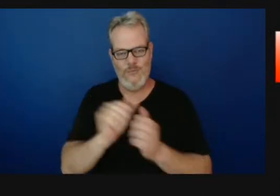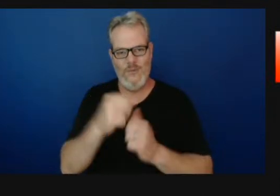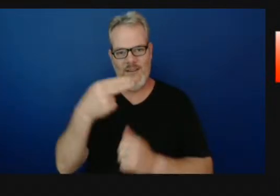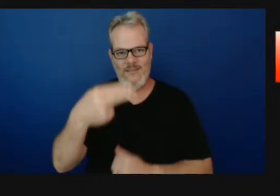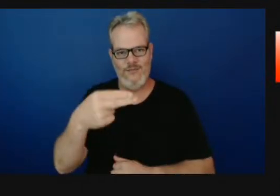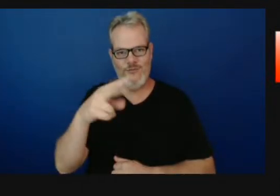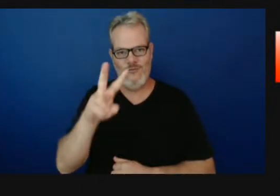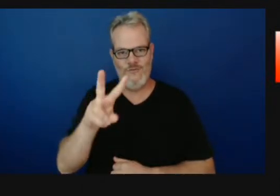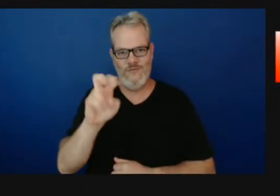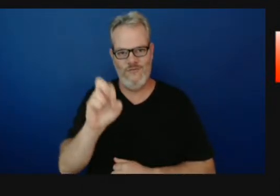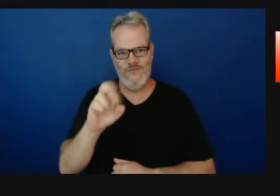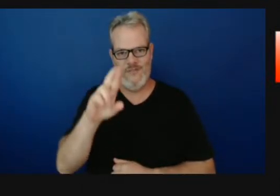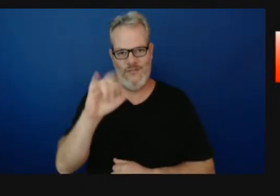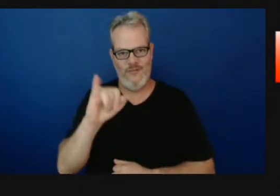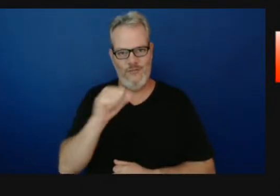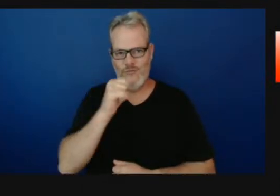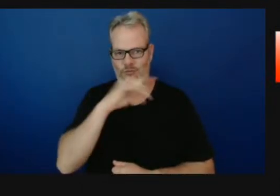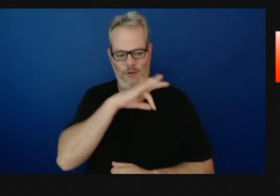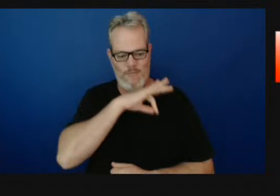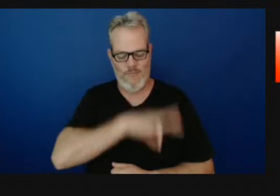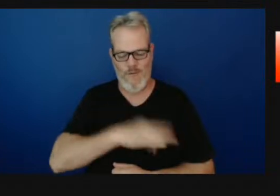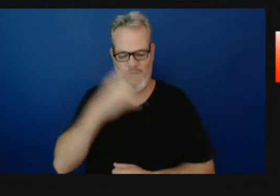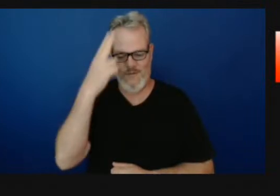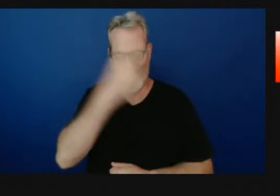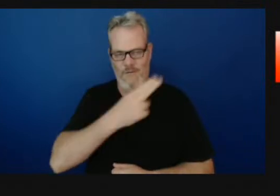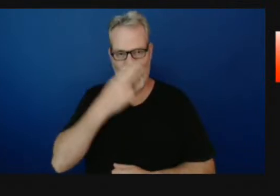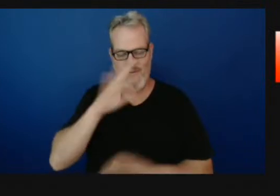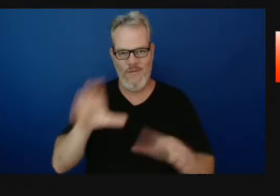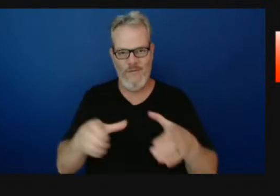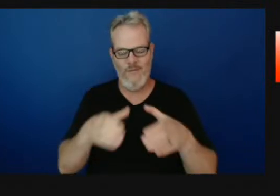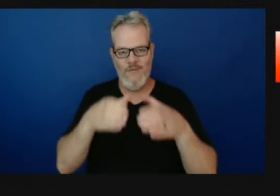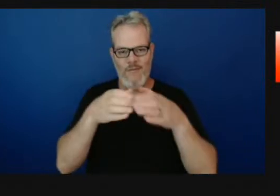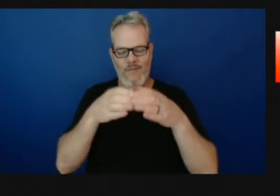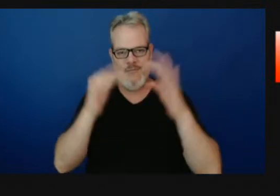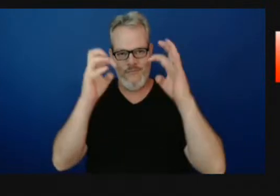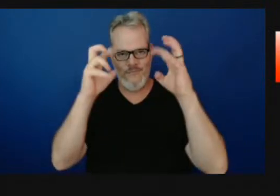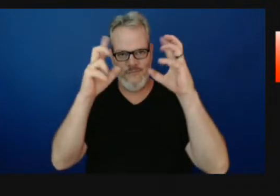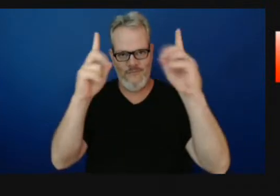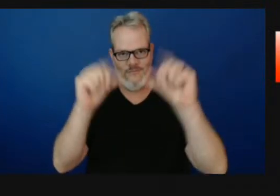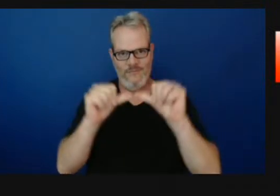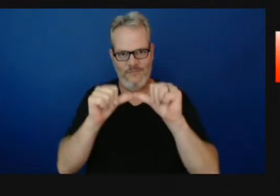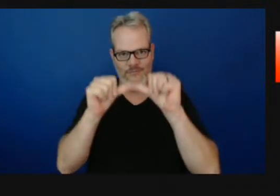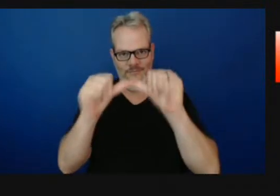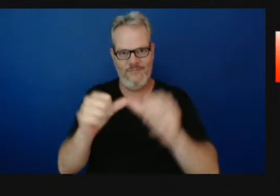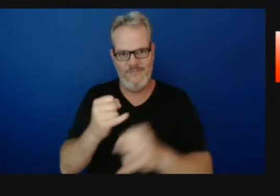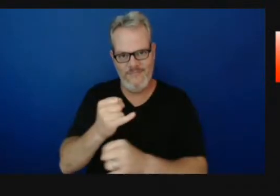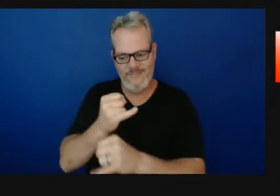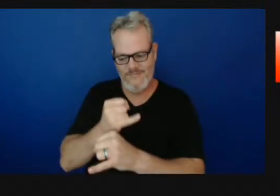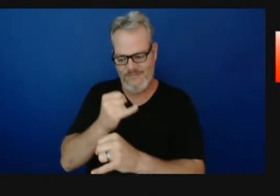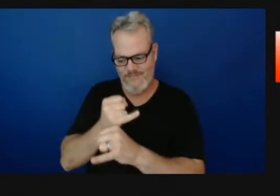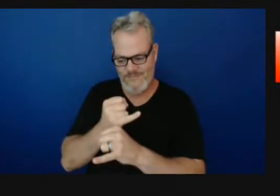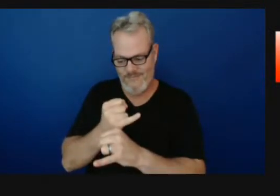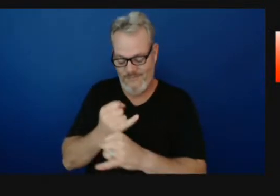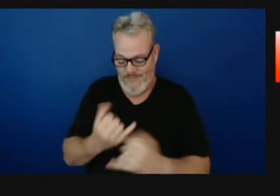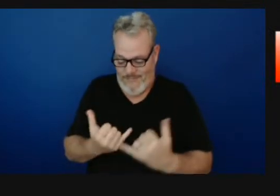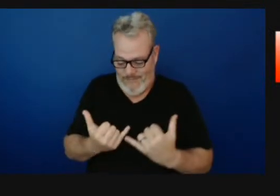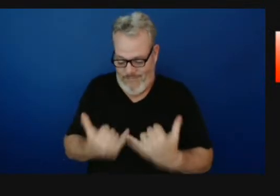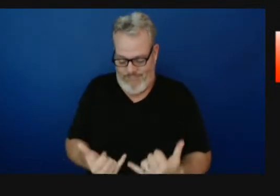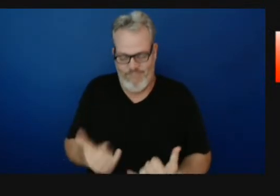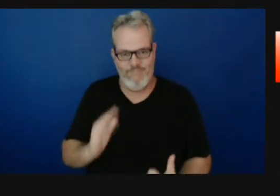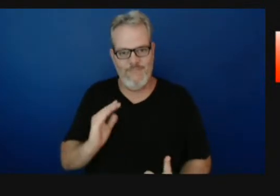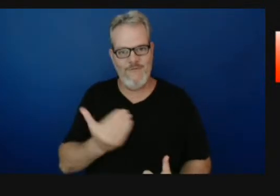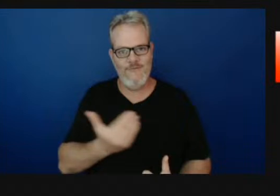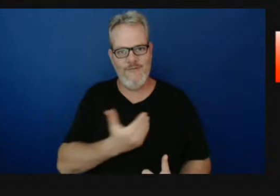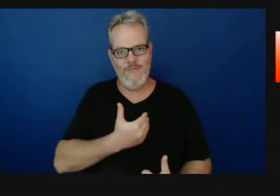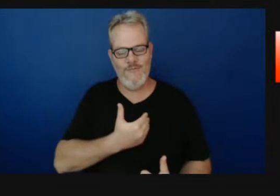nonprofit Hawaiian Volcano Education and Resilience Institute. And this is our Hawaiian Volcano